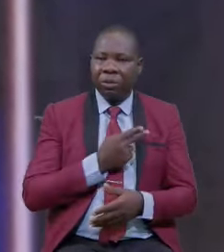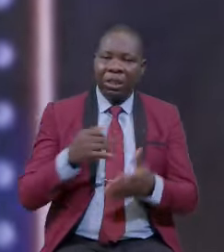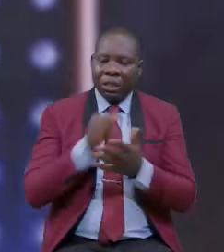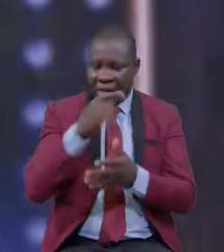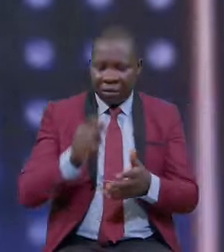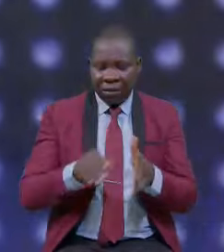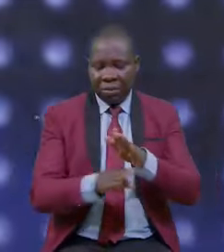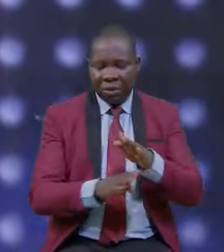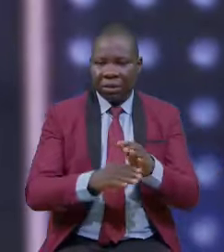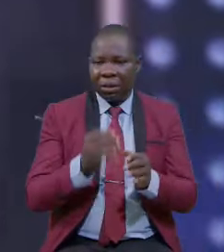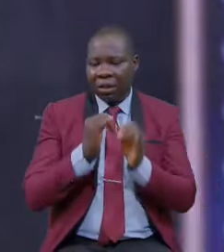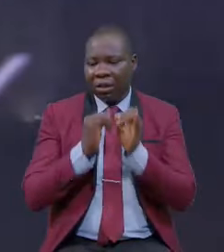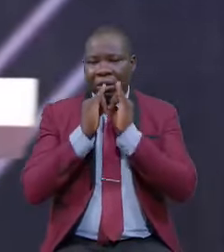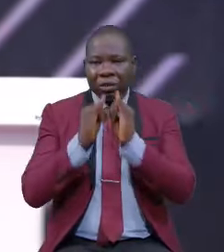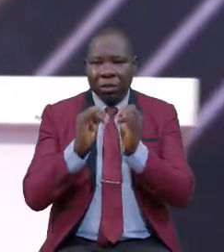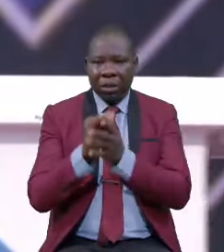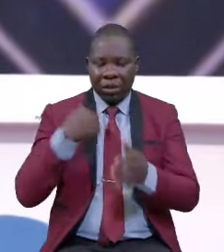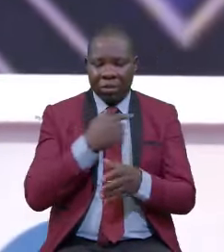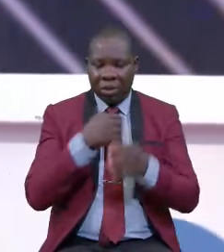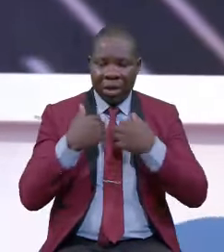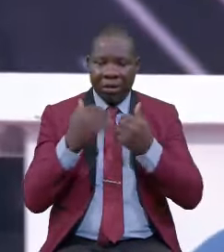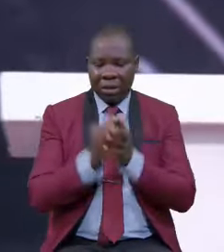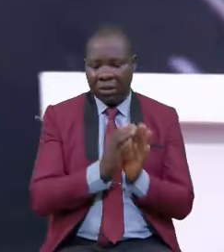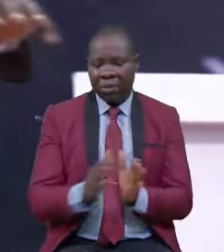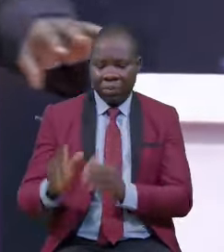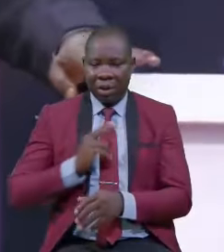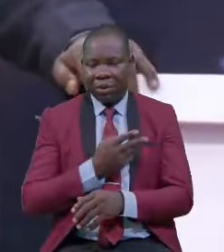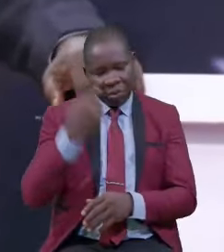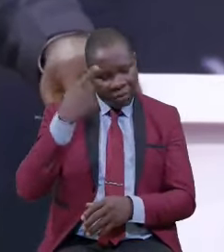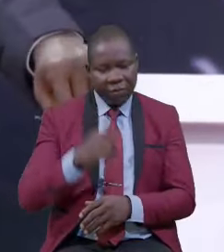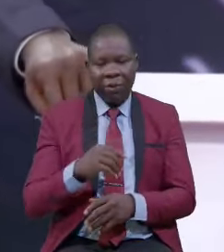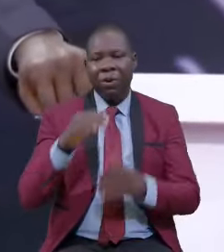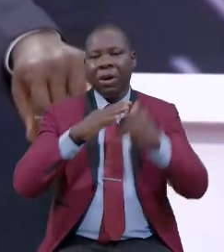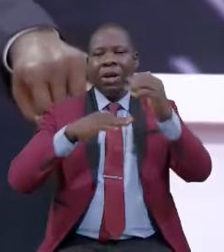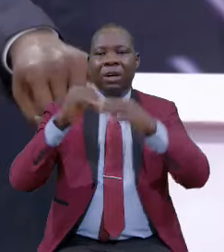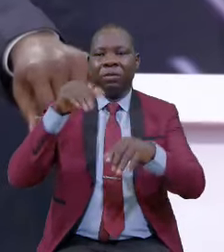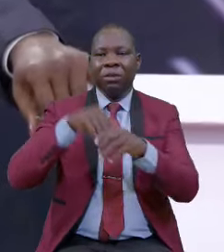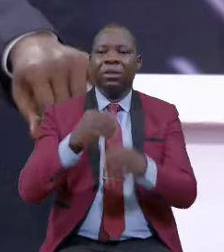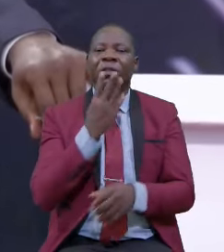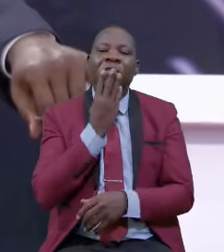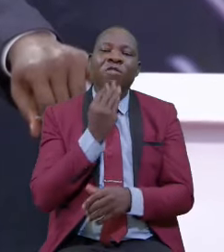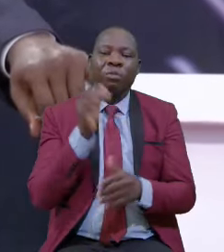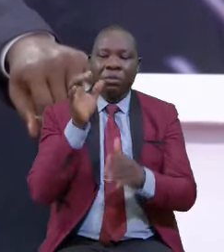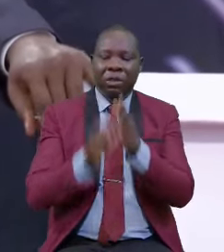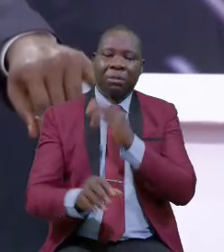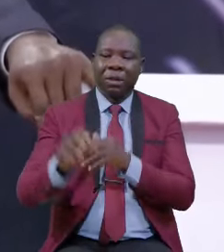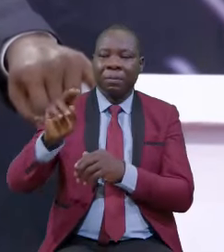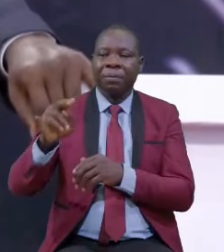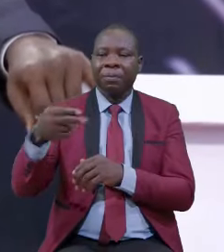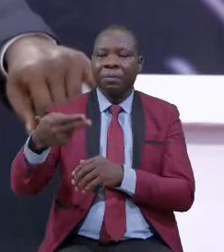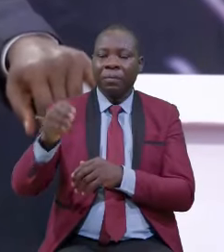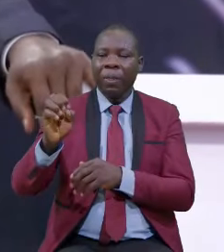We're looking at Hebrews chapter 9, verse 27. It says, as it is appointed unto